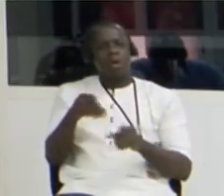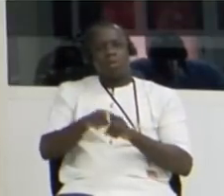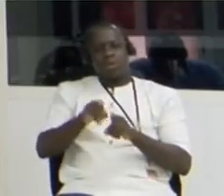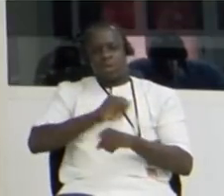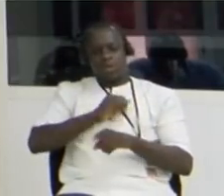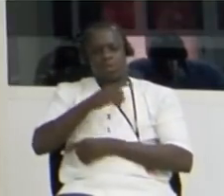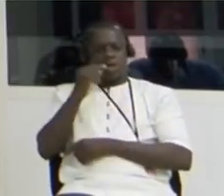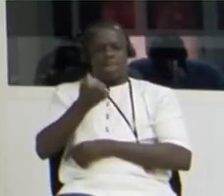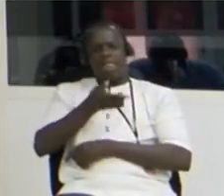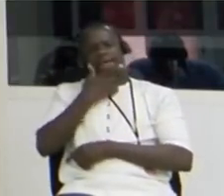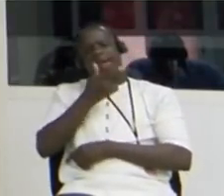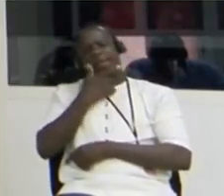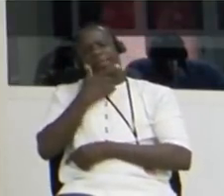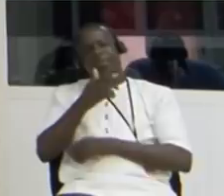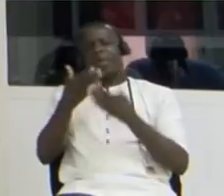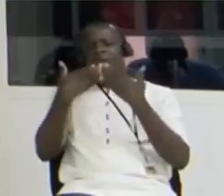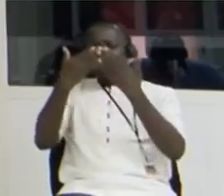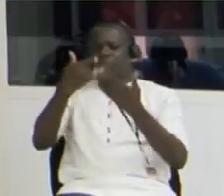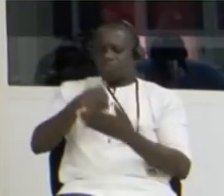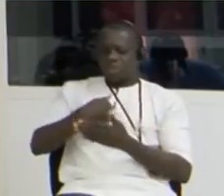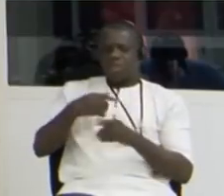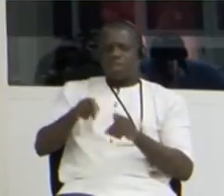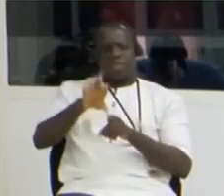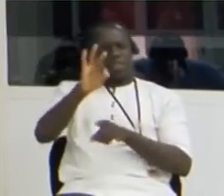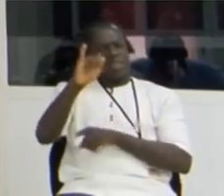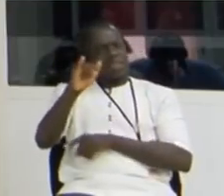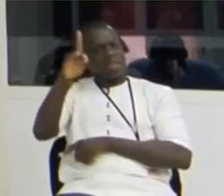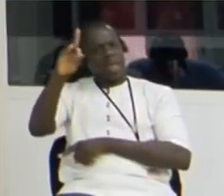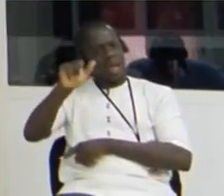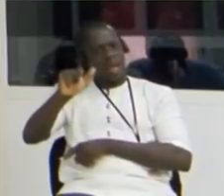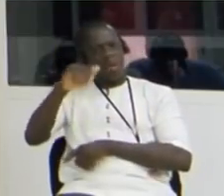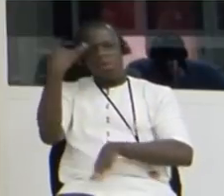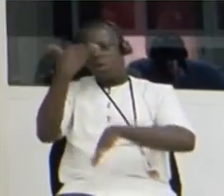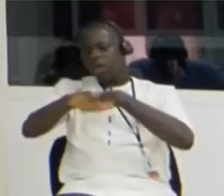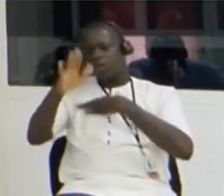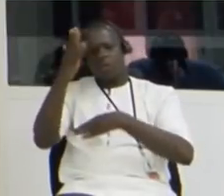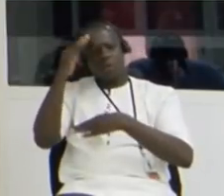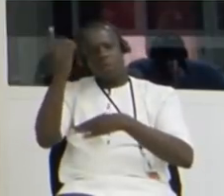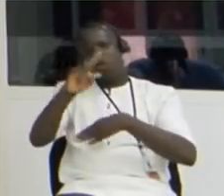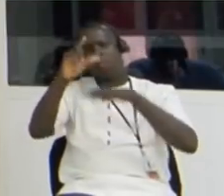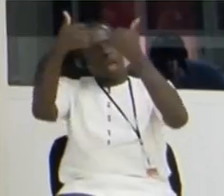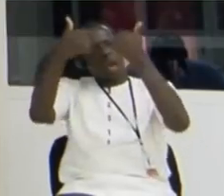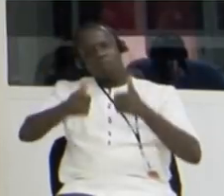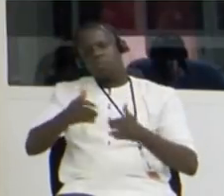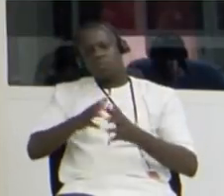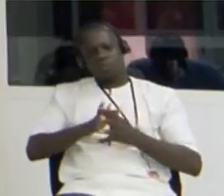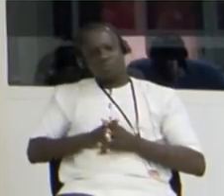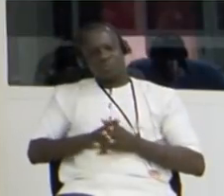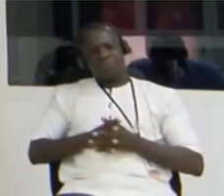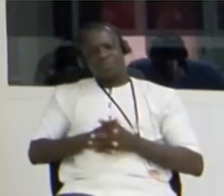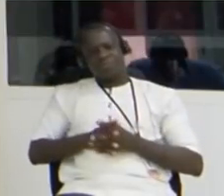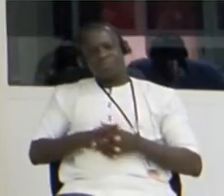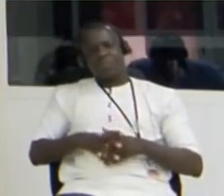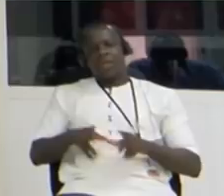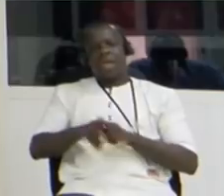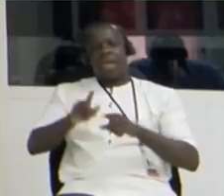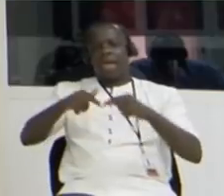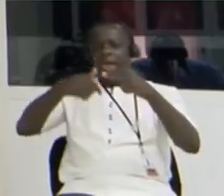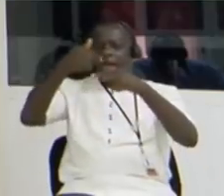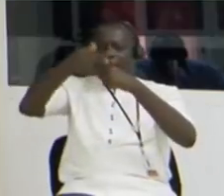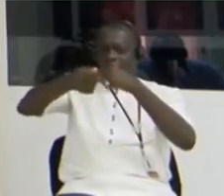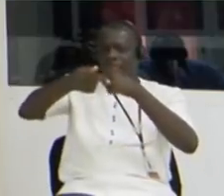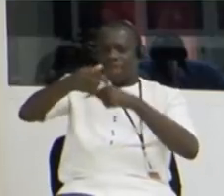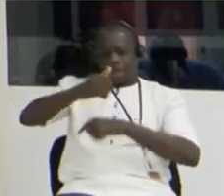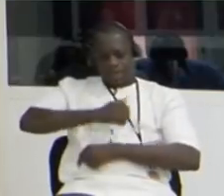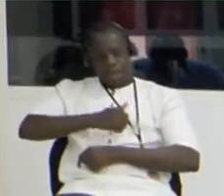laughed. She told me, Tida, you don't know what is going on. You know? You see, after the children,